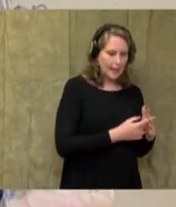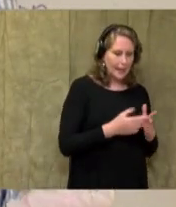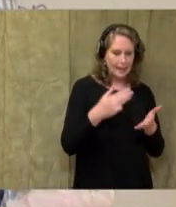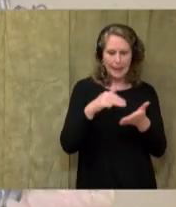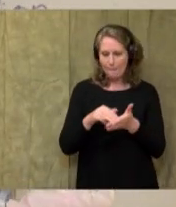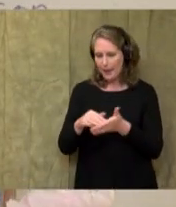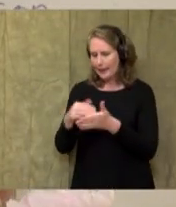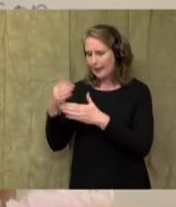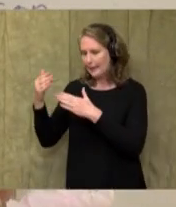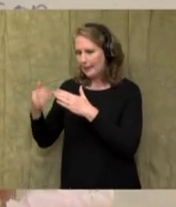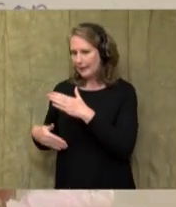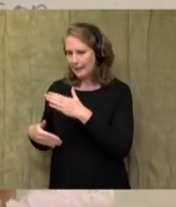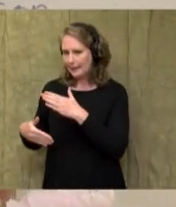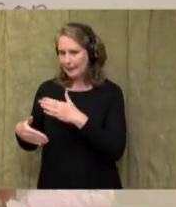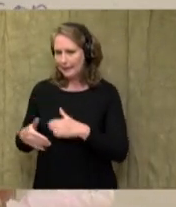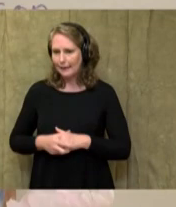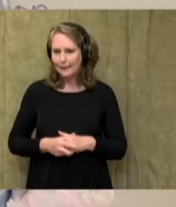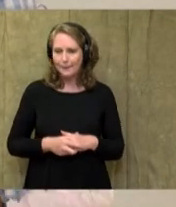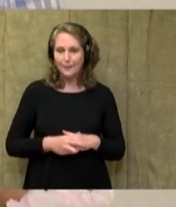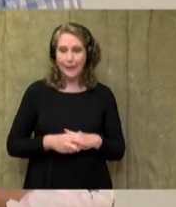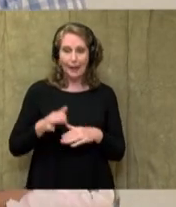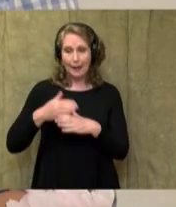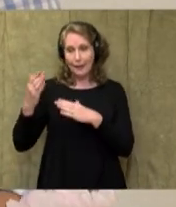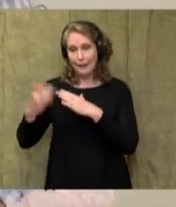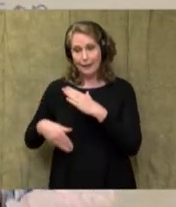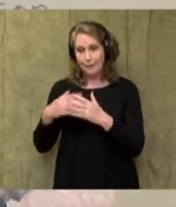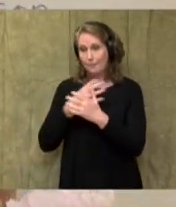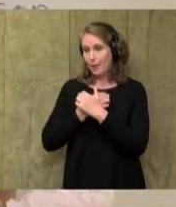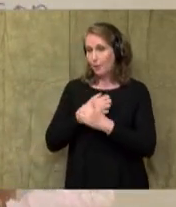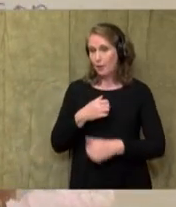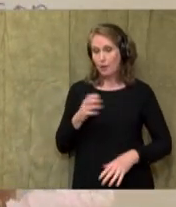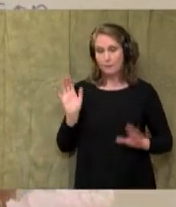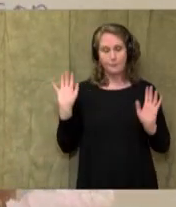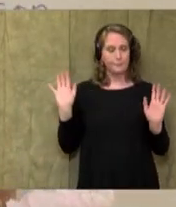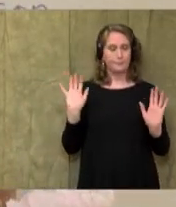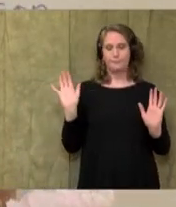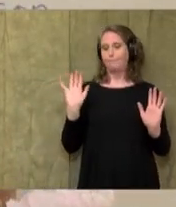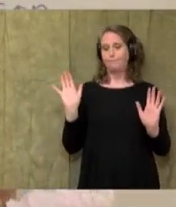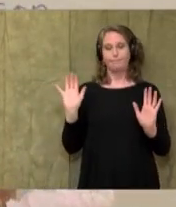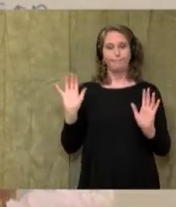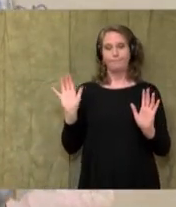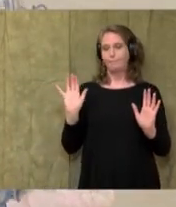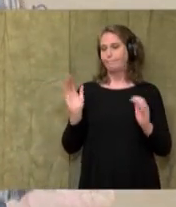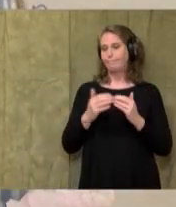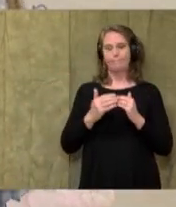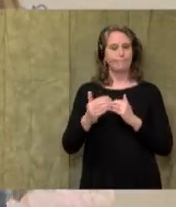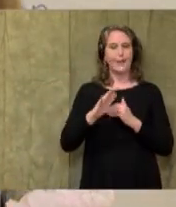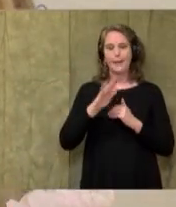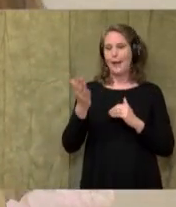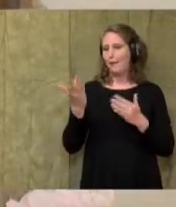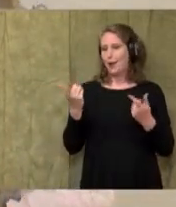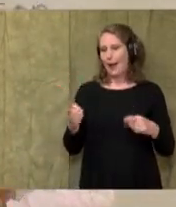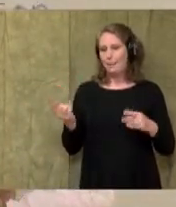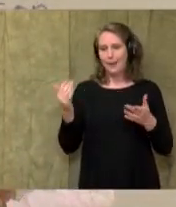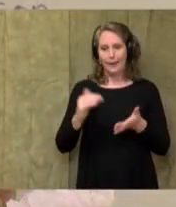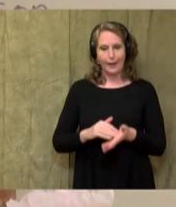middle, and end. In the end, Bear was like, wait a minute, never